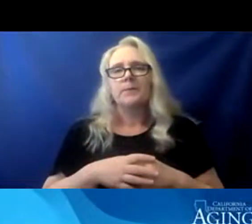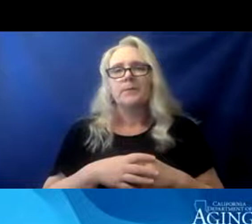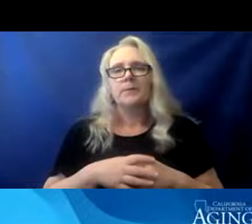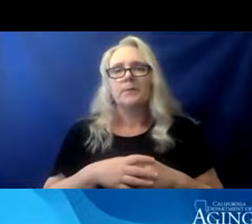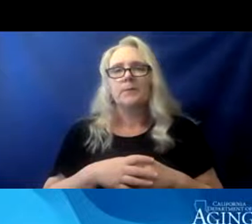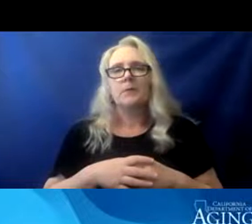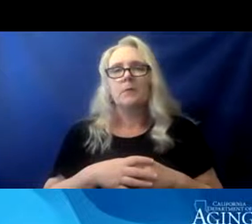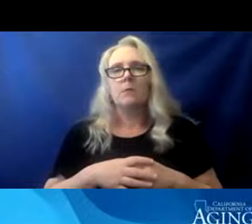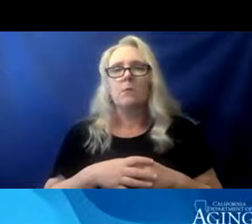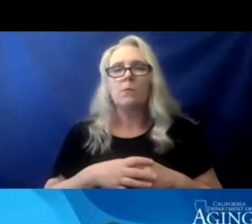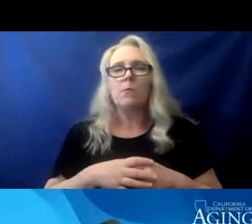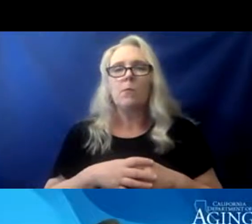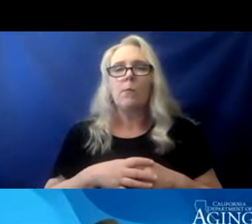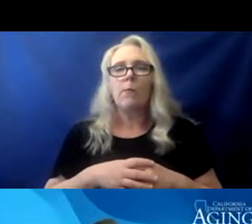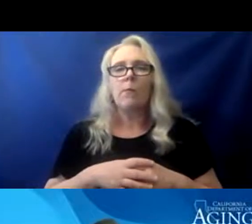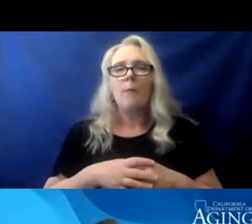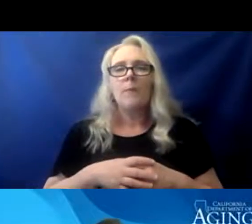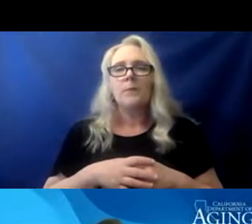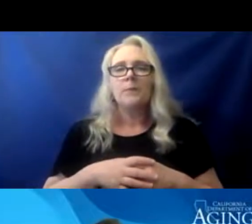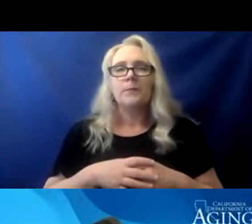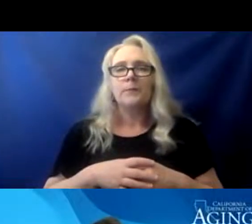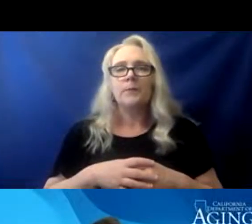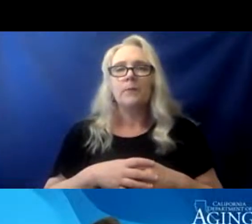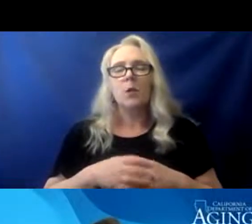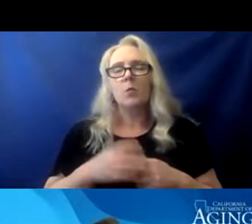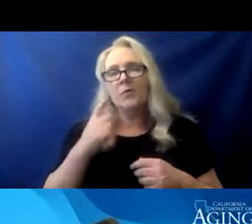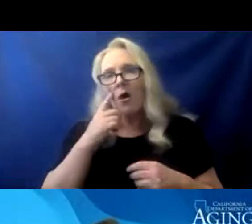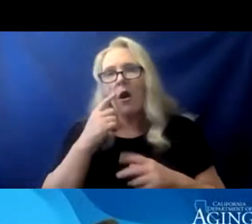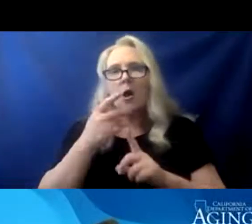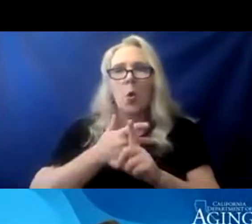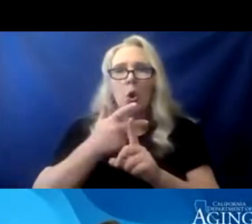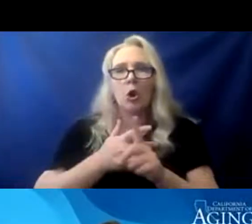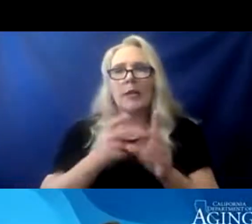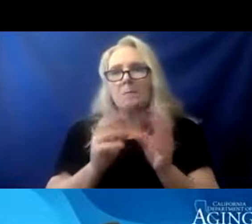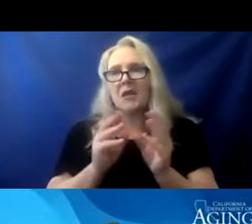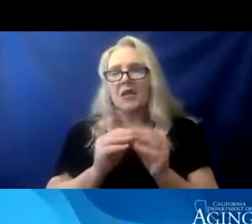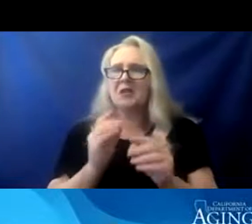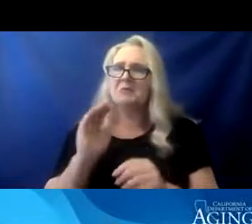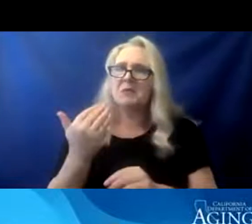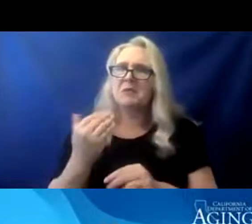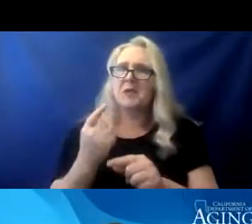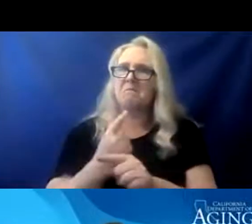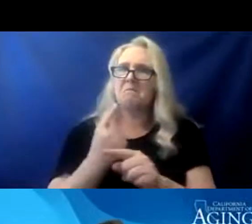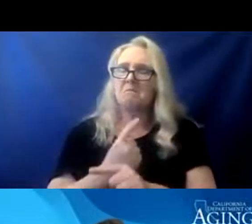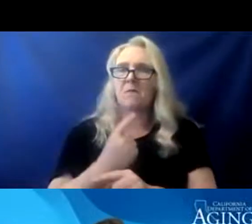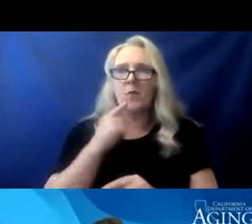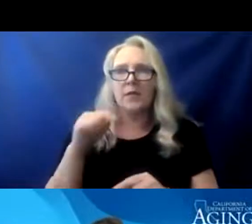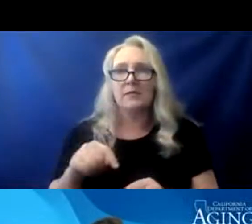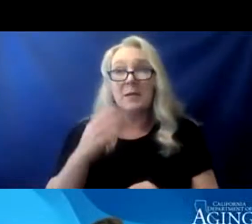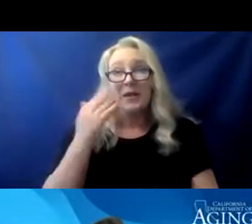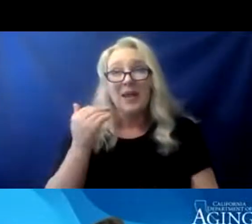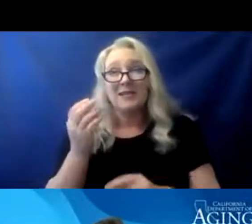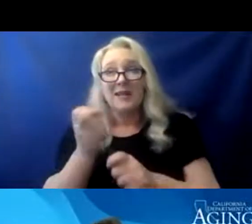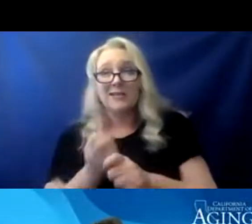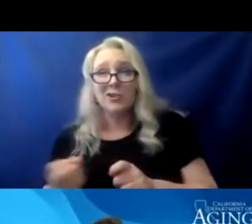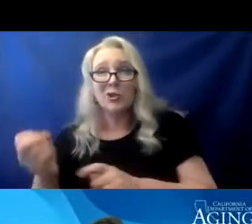those pieces. We do have a thought that a quarterly meeting would be about right for this, because in 2 years, especially